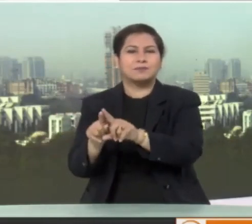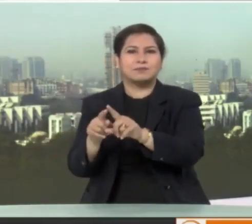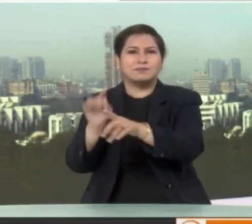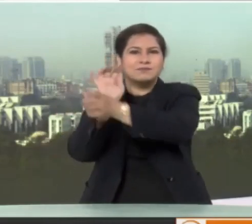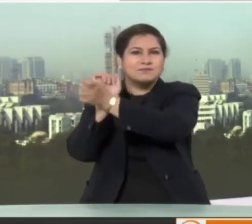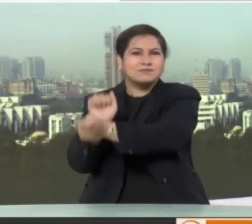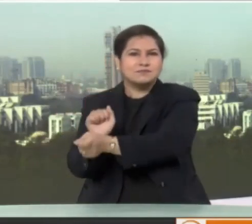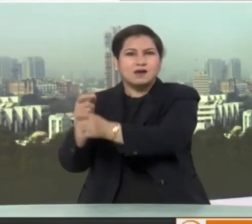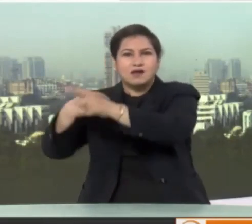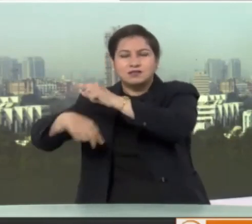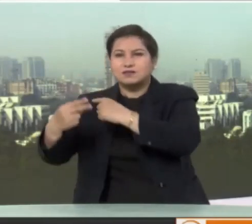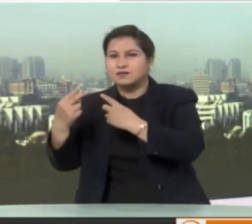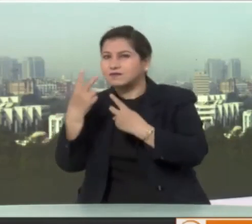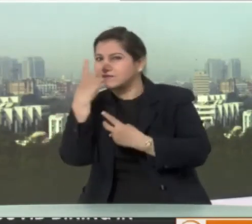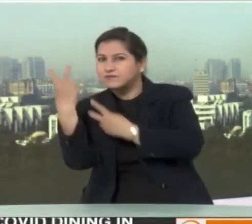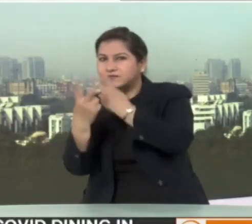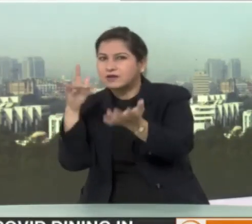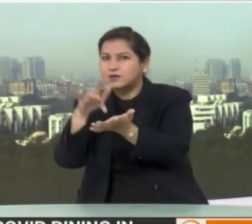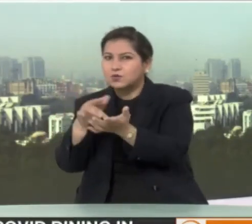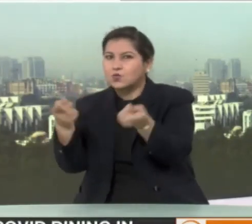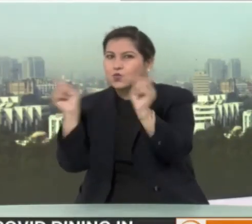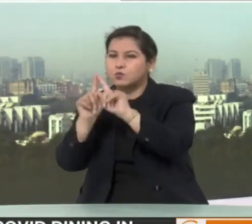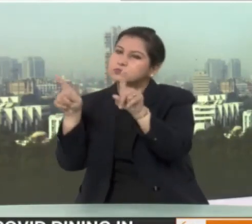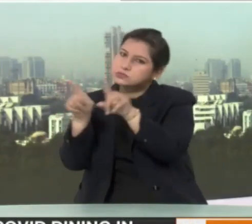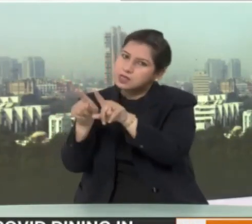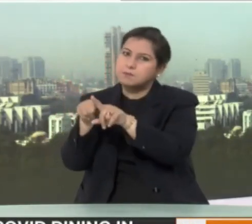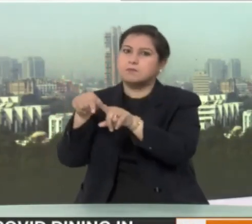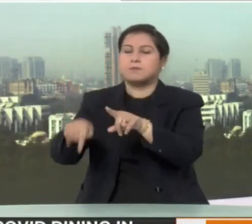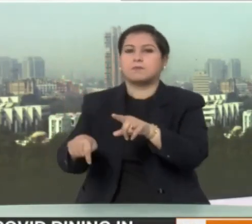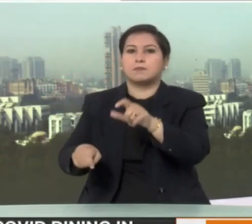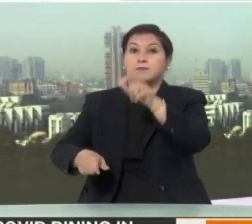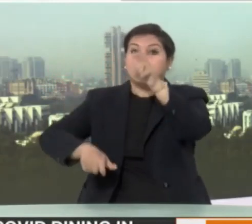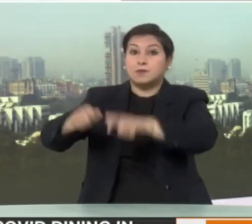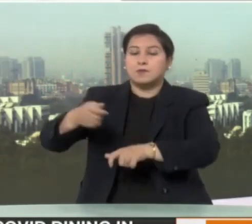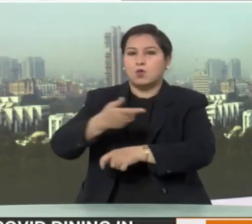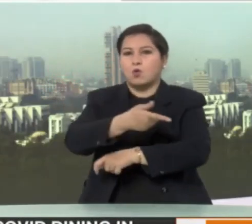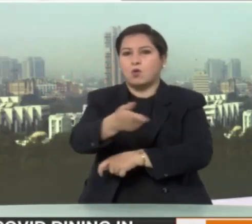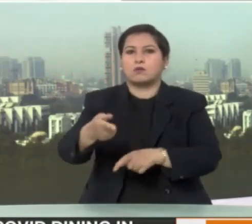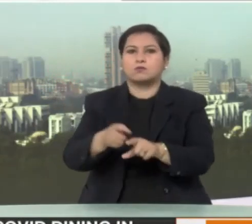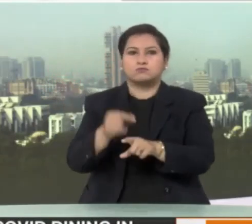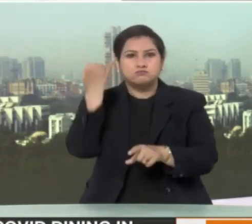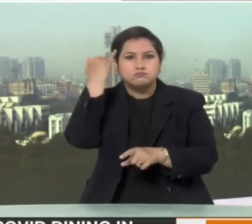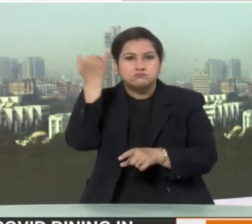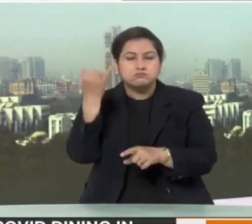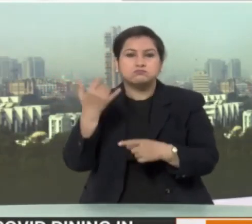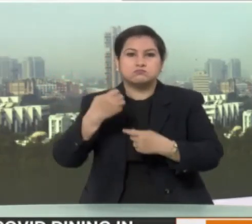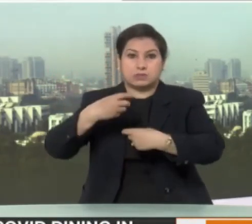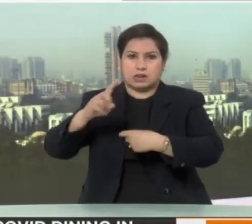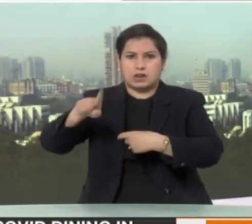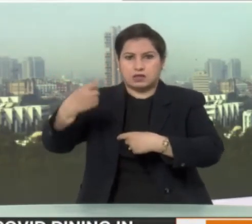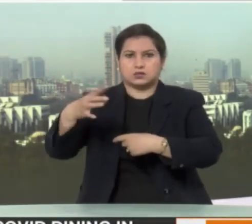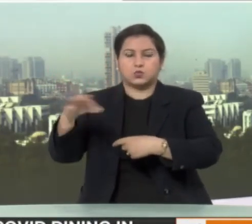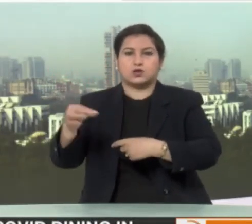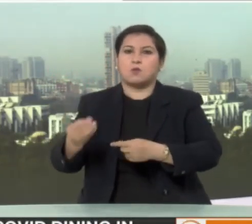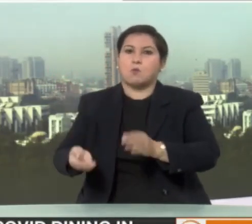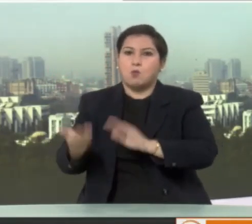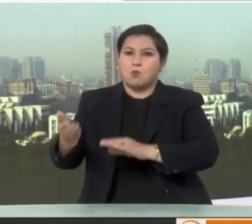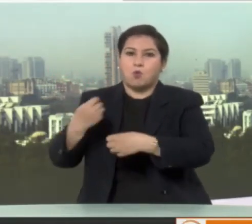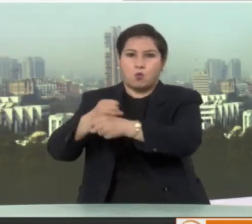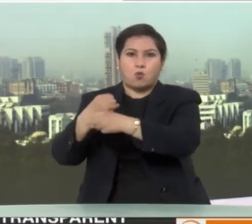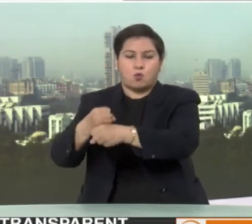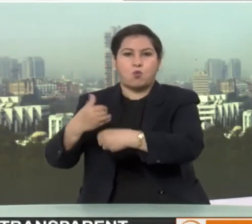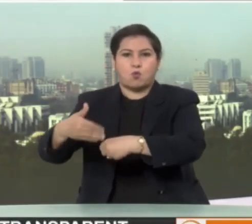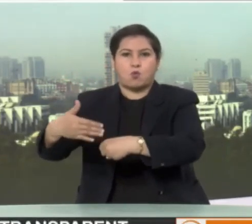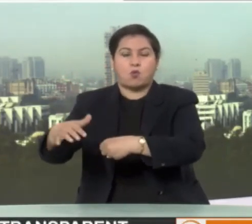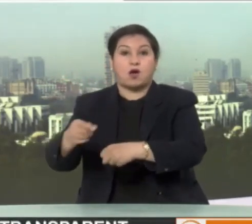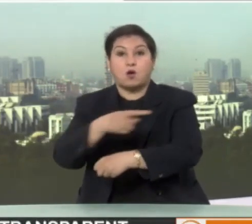visiting rooms, so were not inviting for customers. His design would go into production next week, and he said that he had received